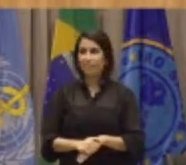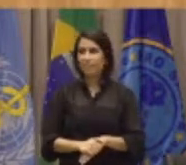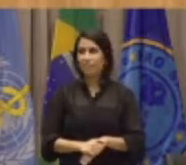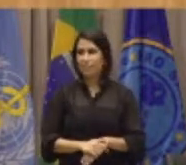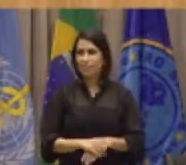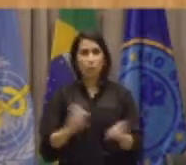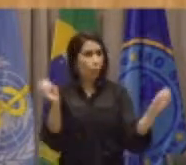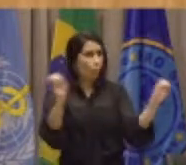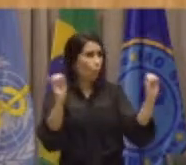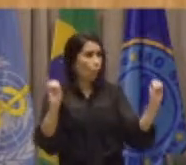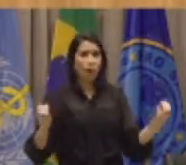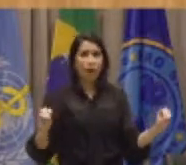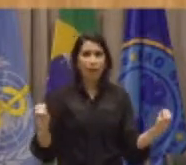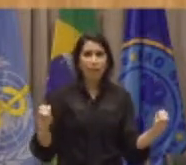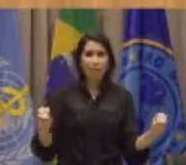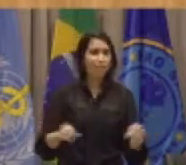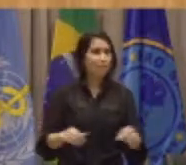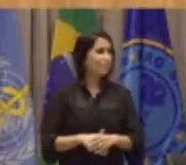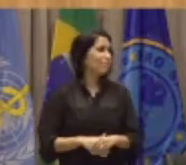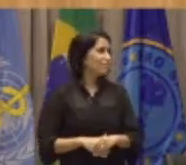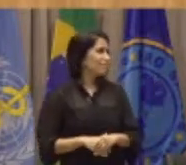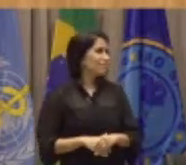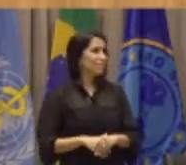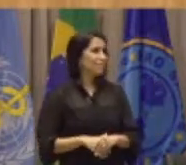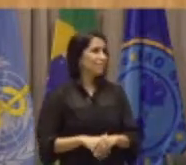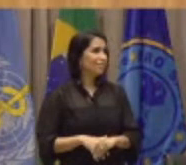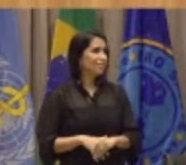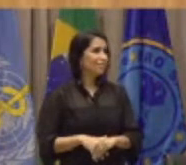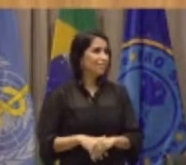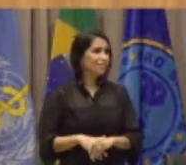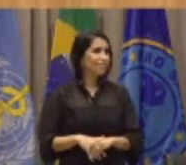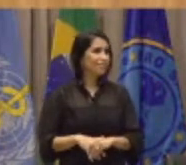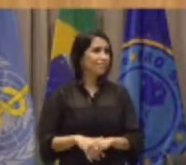think nobody? Roberto,